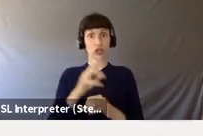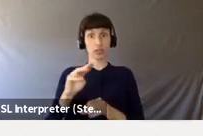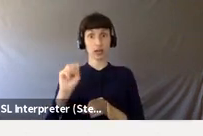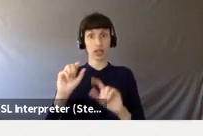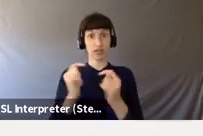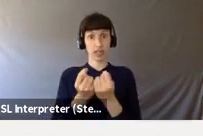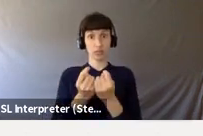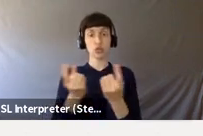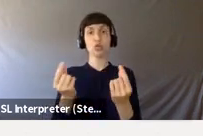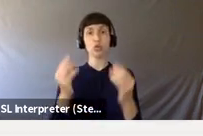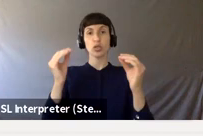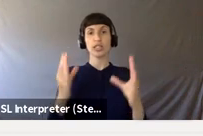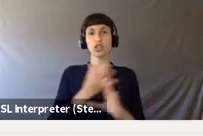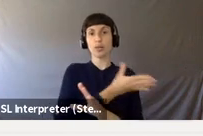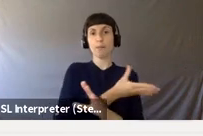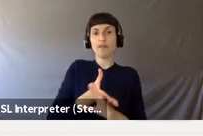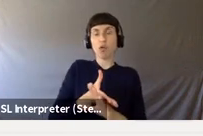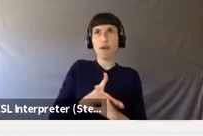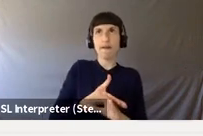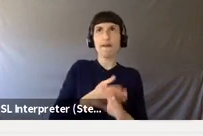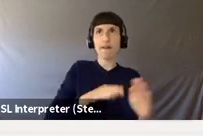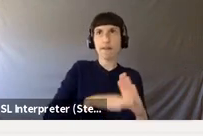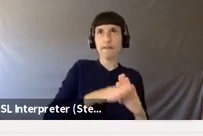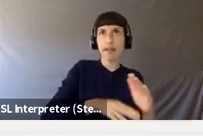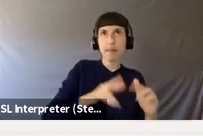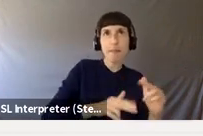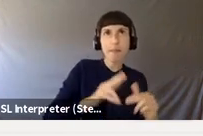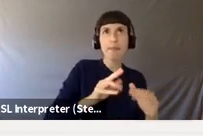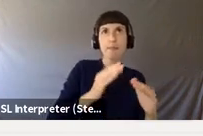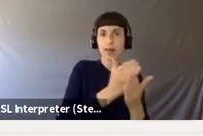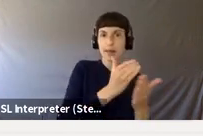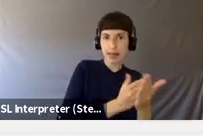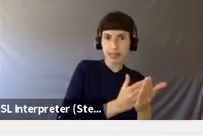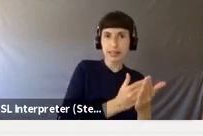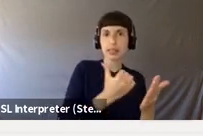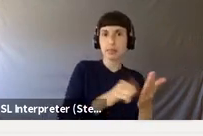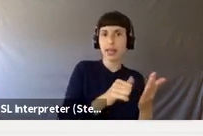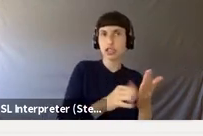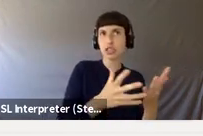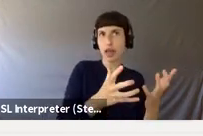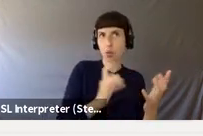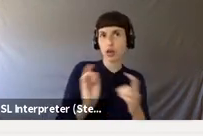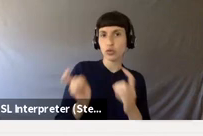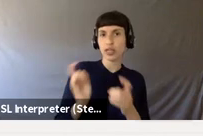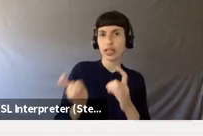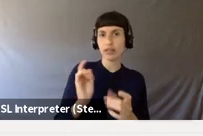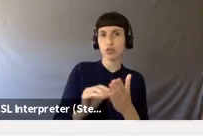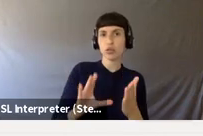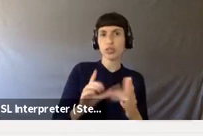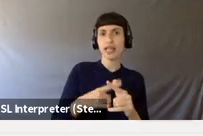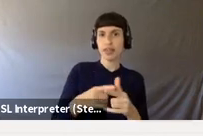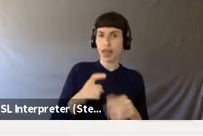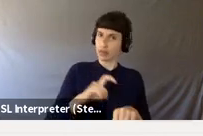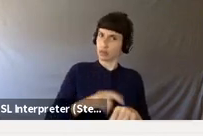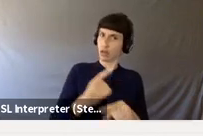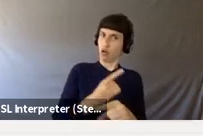their lessons ahead of time, the pages that they want to give to students, and then they just move them over as appropriate. And then that allows